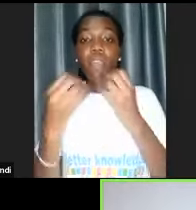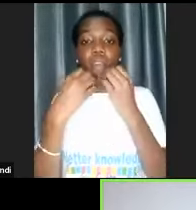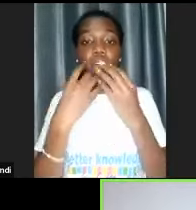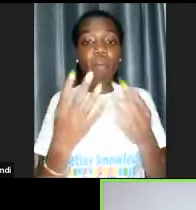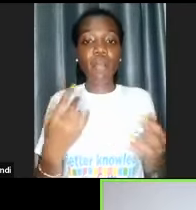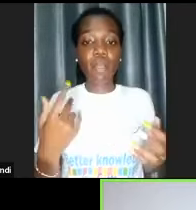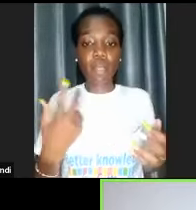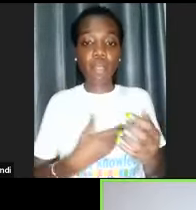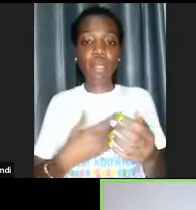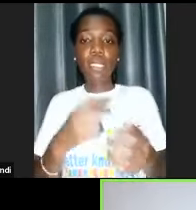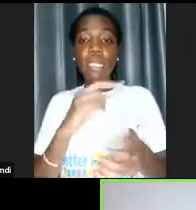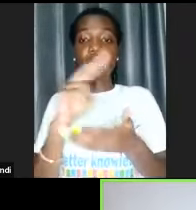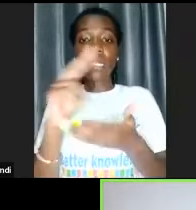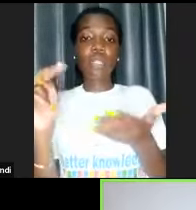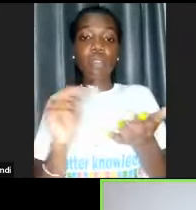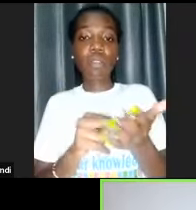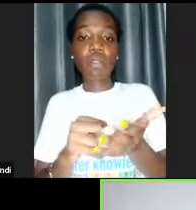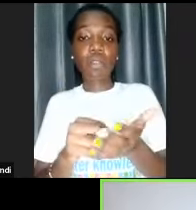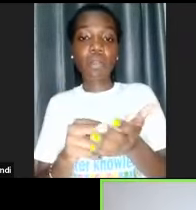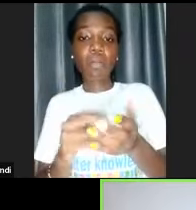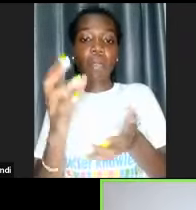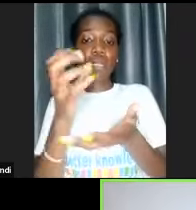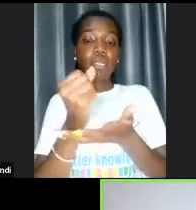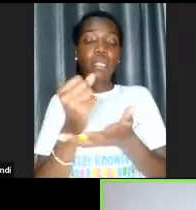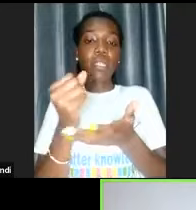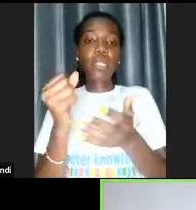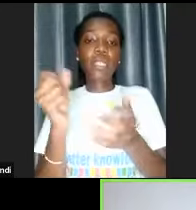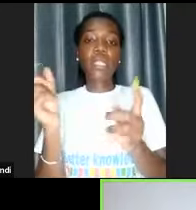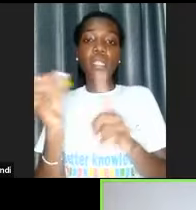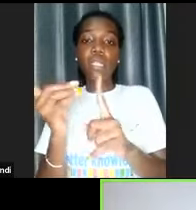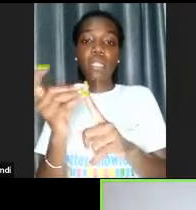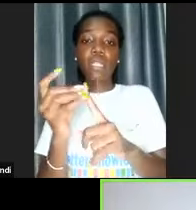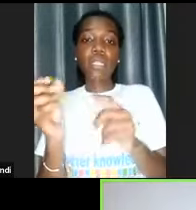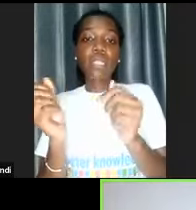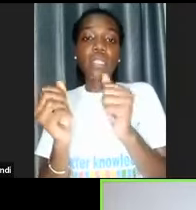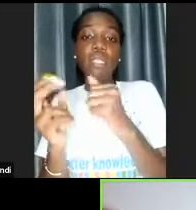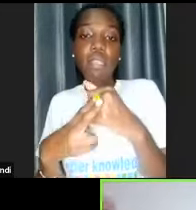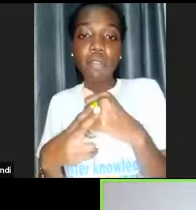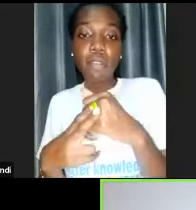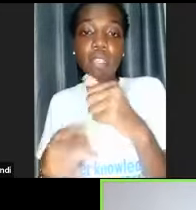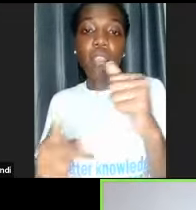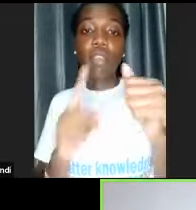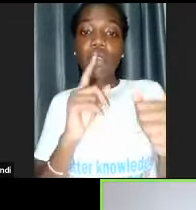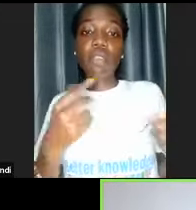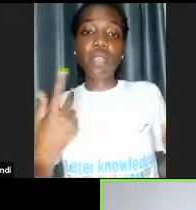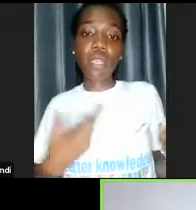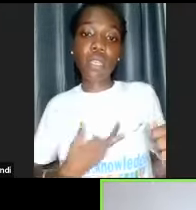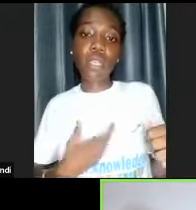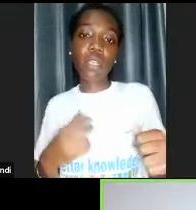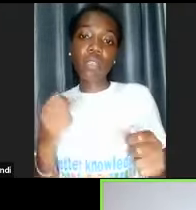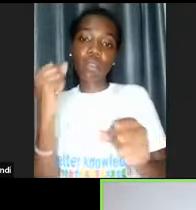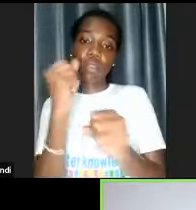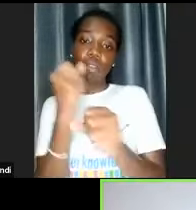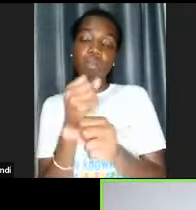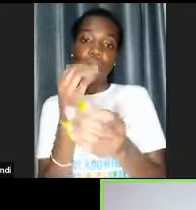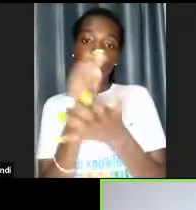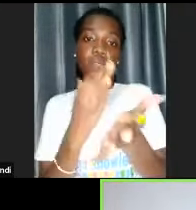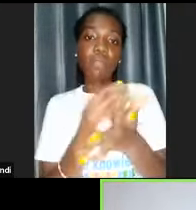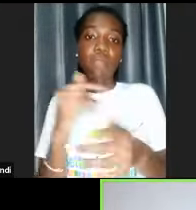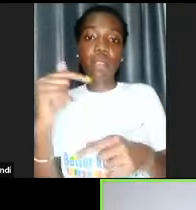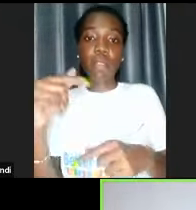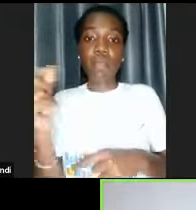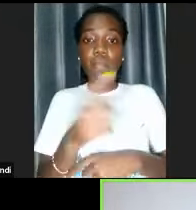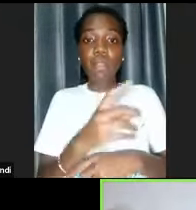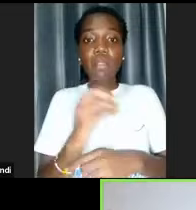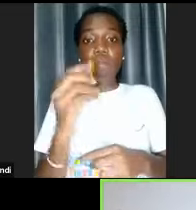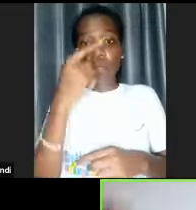national budget on 7th. So that means that we might have to undo the program for this month, because we might be hosting